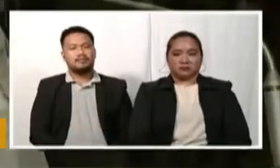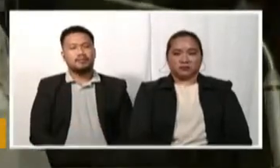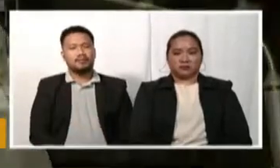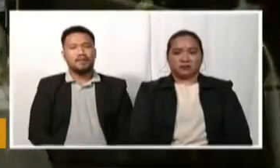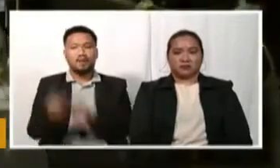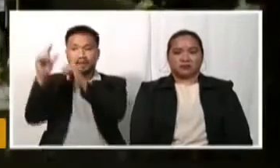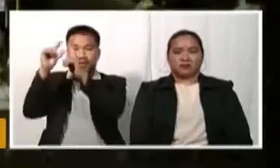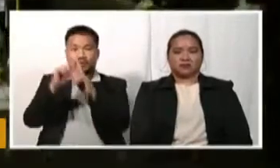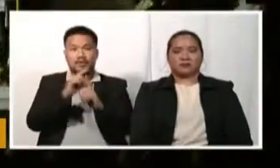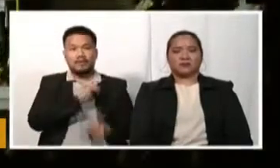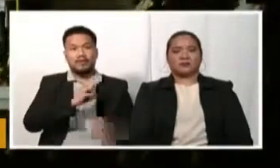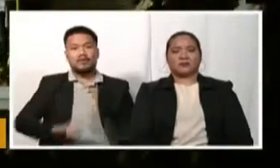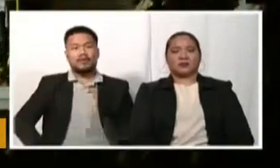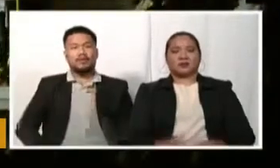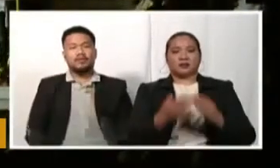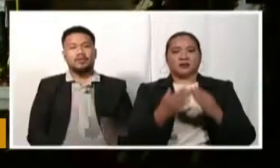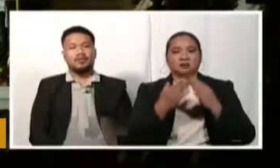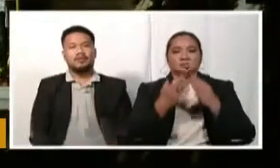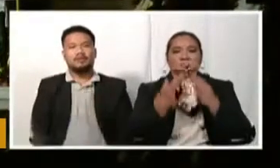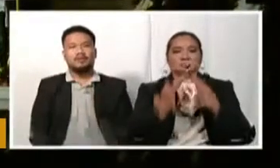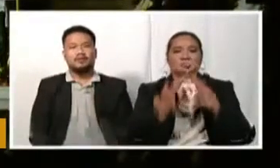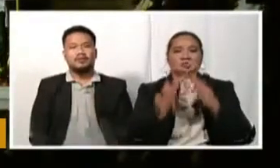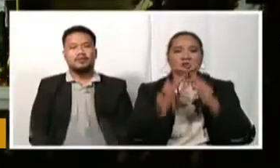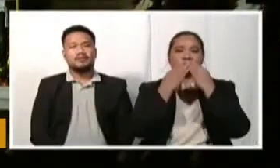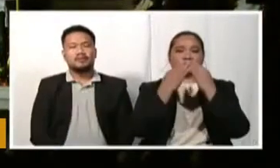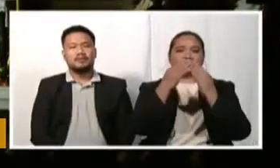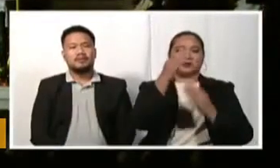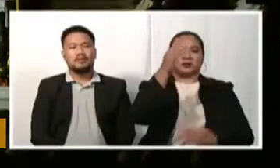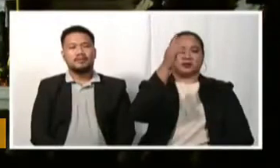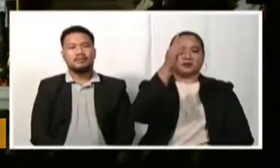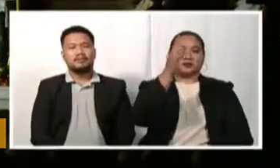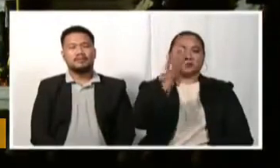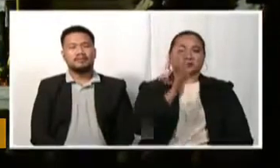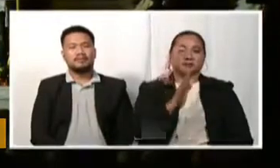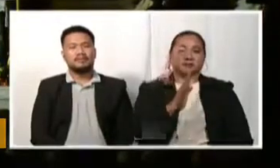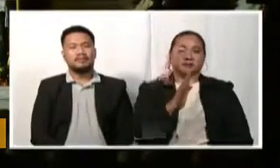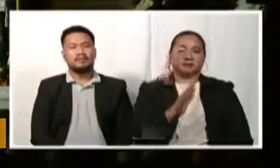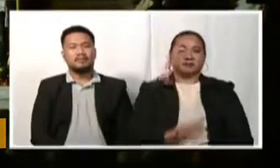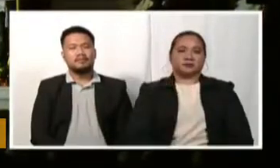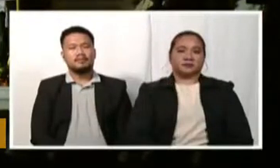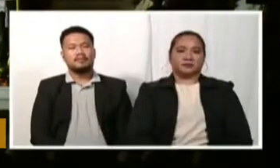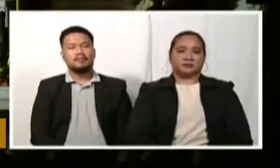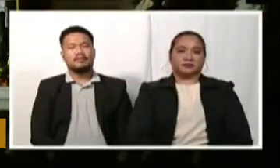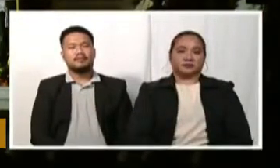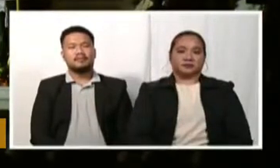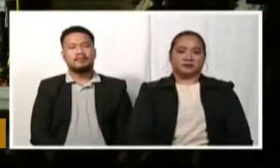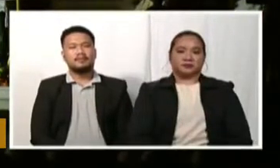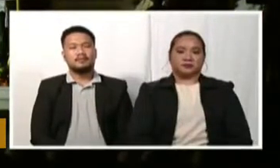The word of the Lord. Thanks be to God.